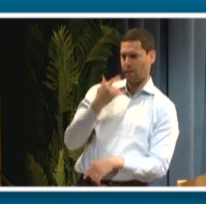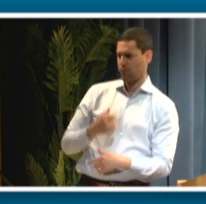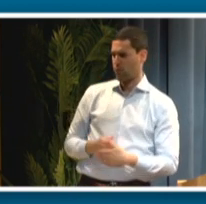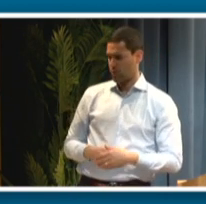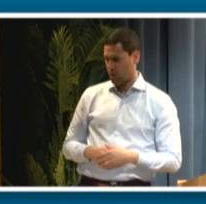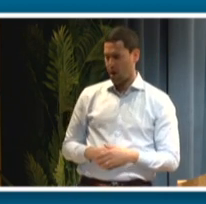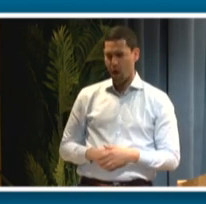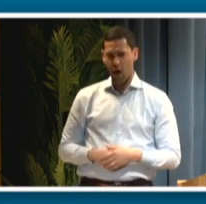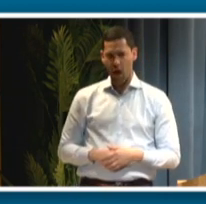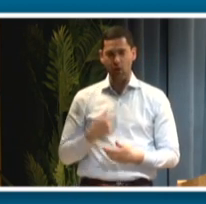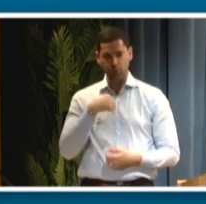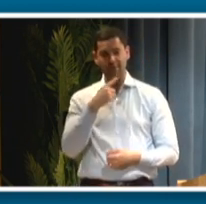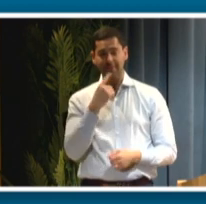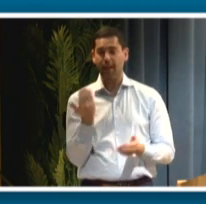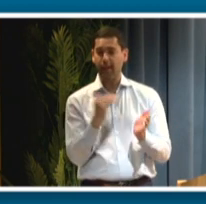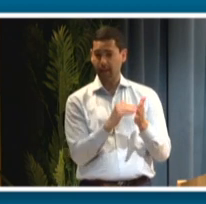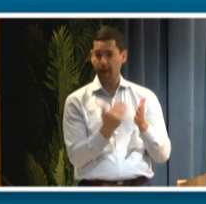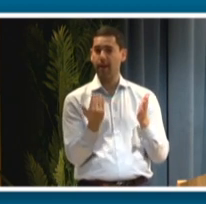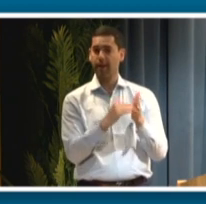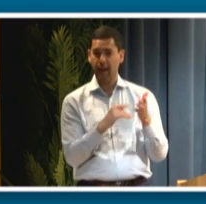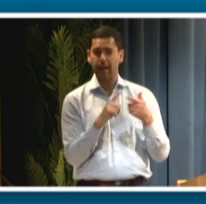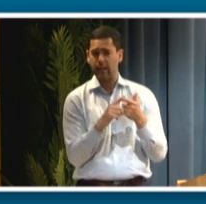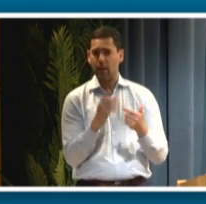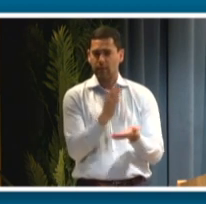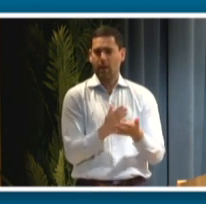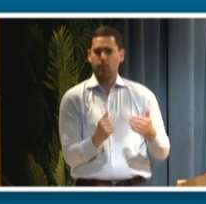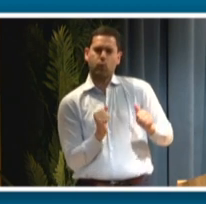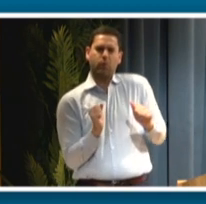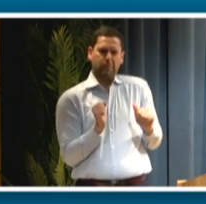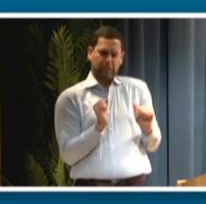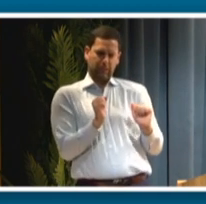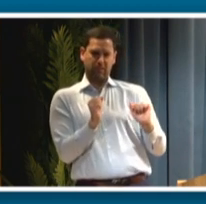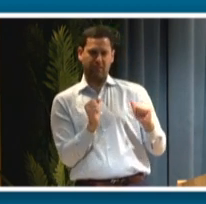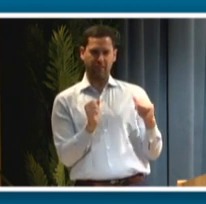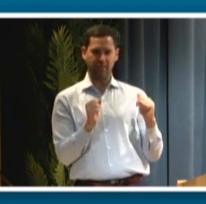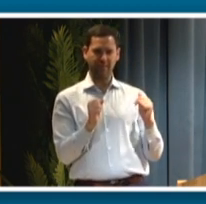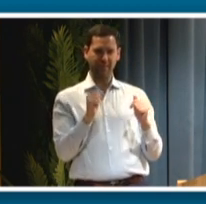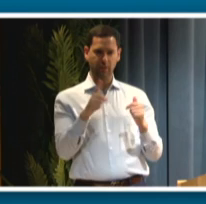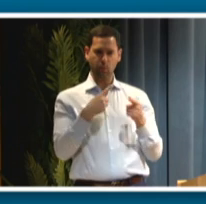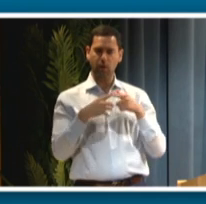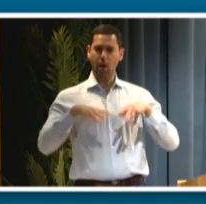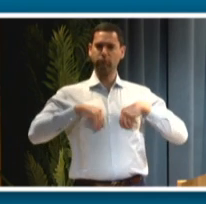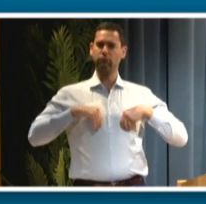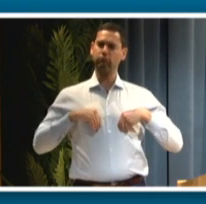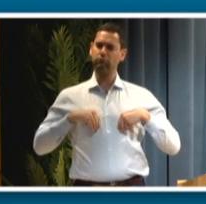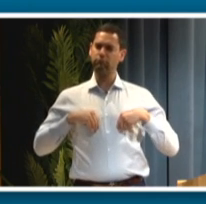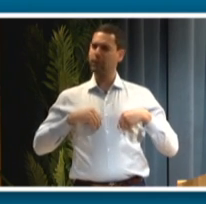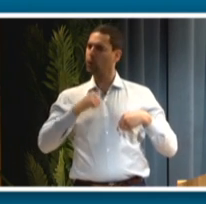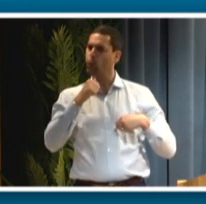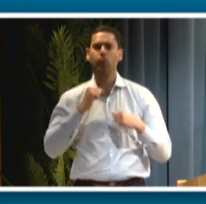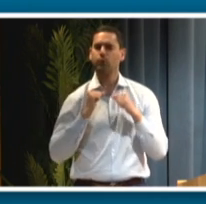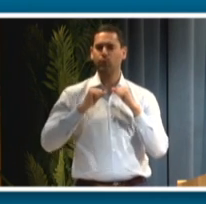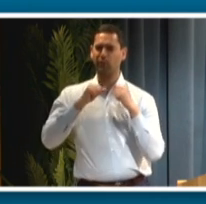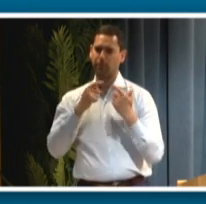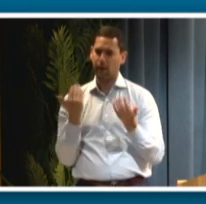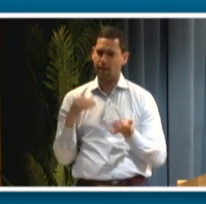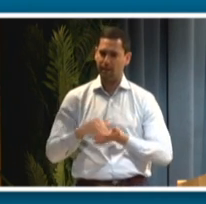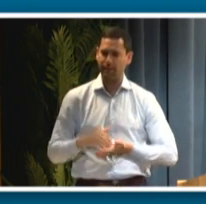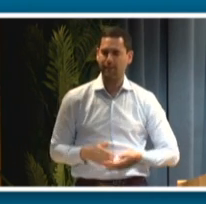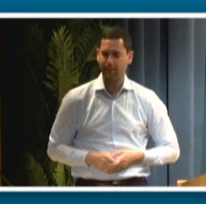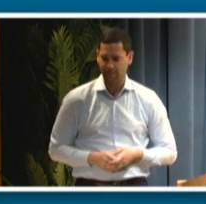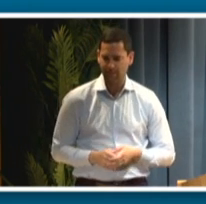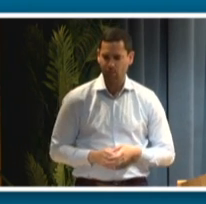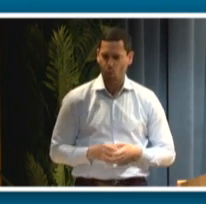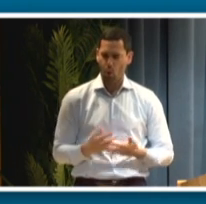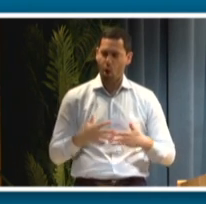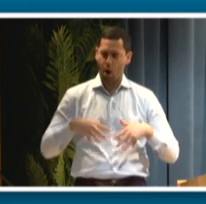until he stops squirming. Yeah. Right? Because once he stops squirming, he won't squirm again. That's it. Right. Right, let this settle in. This me telling you